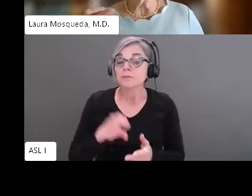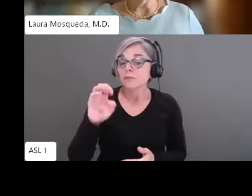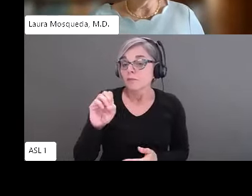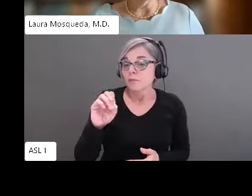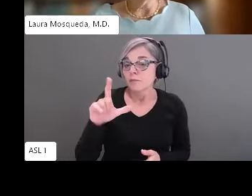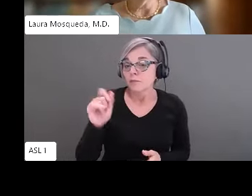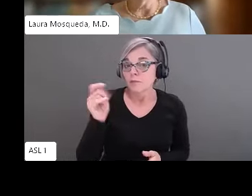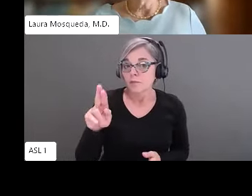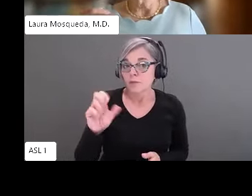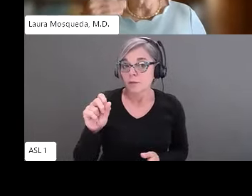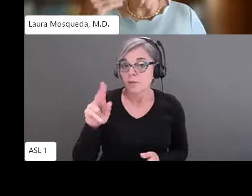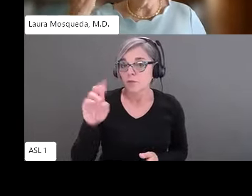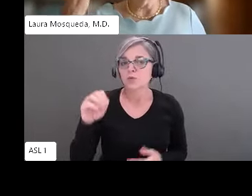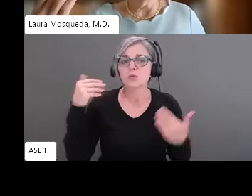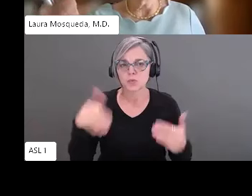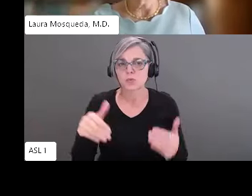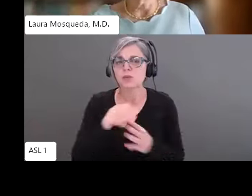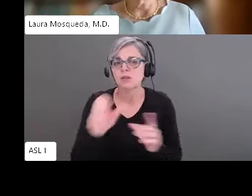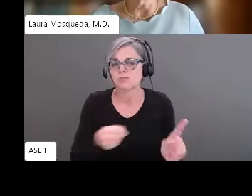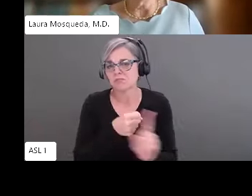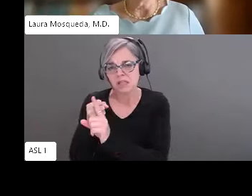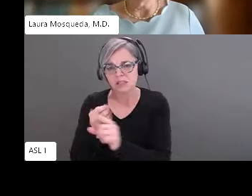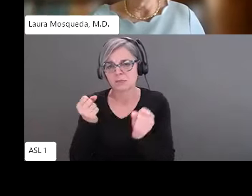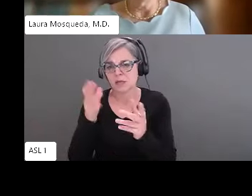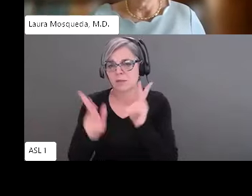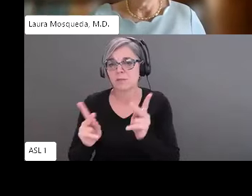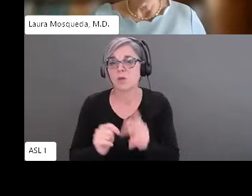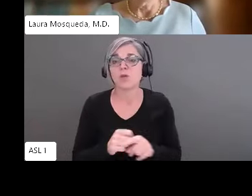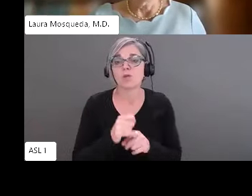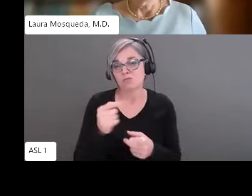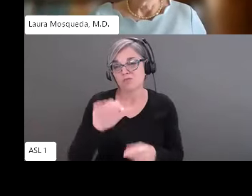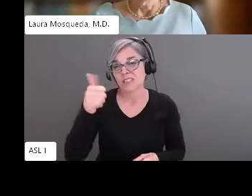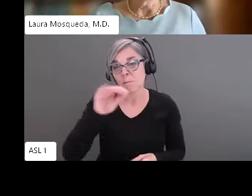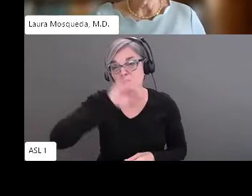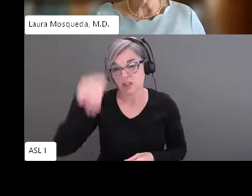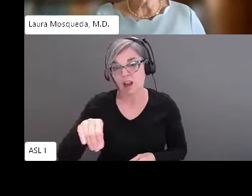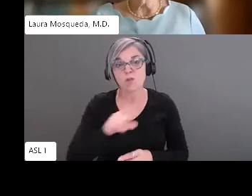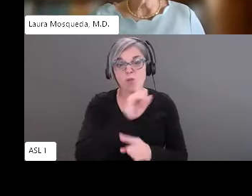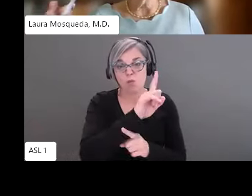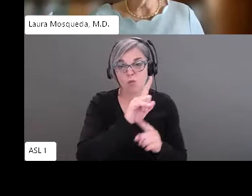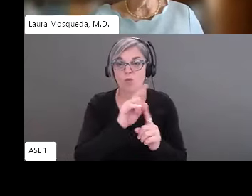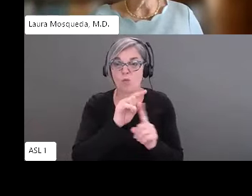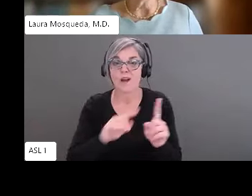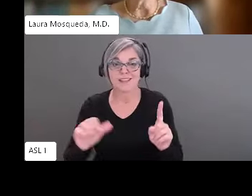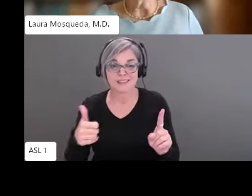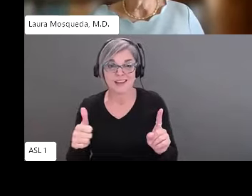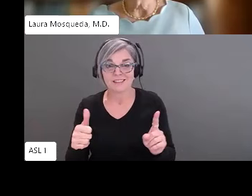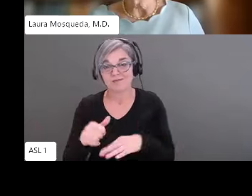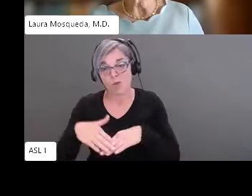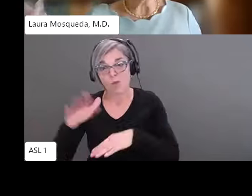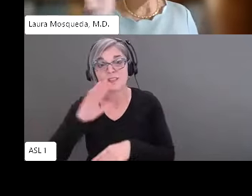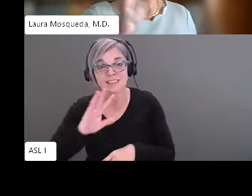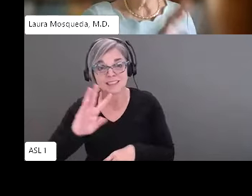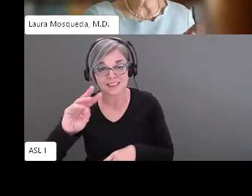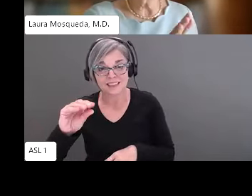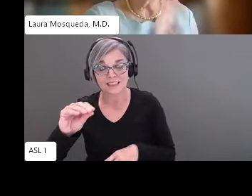you have a dementia, it raises the risk dramatically. It makes us more likely to die,